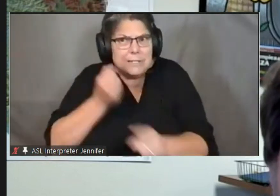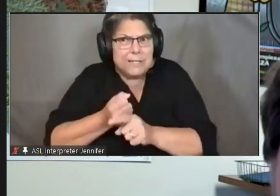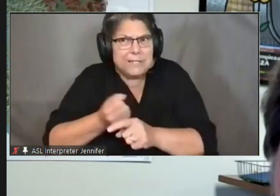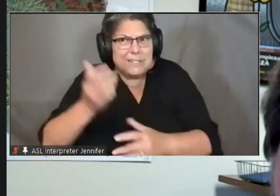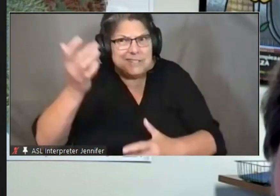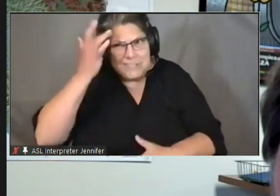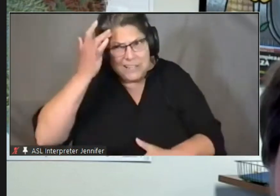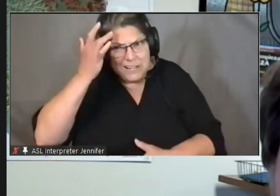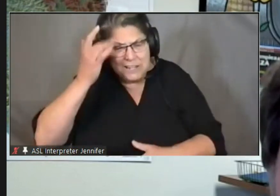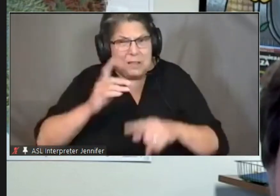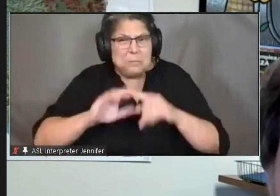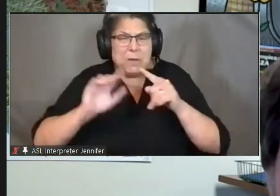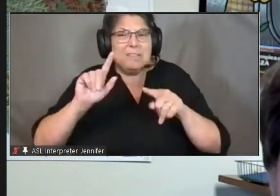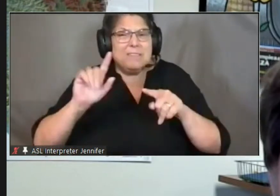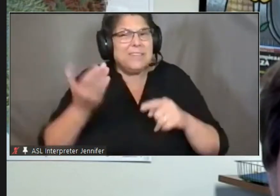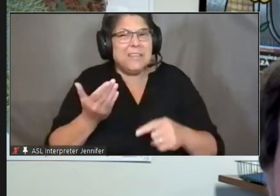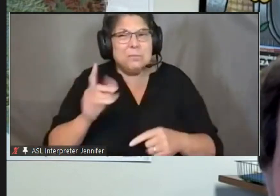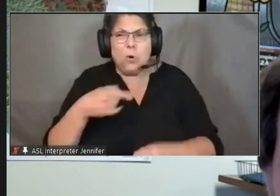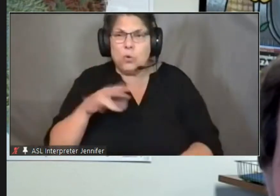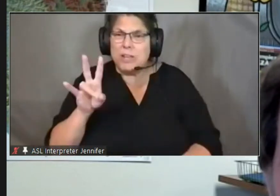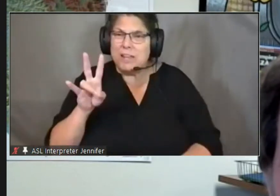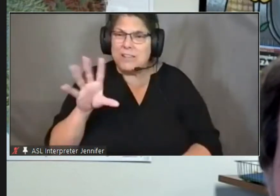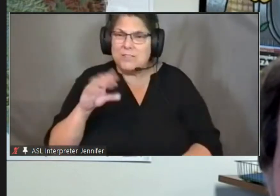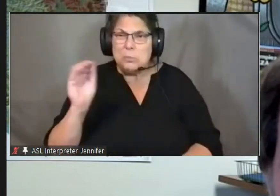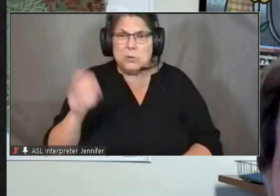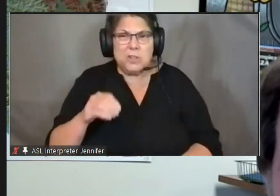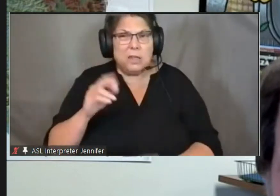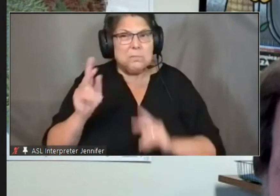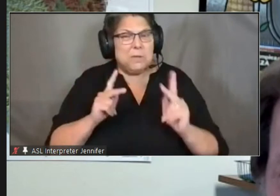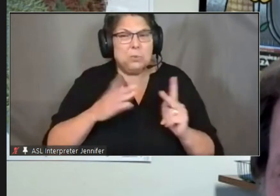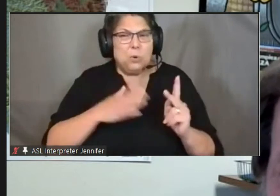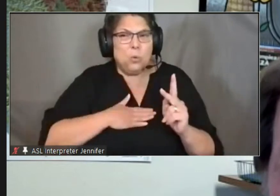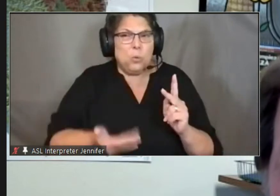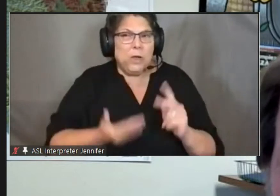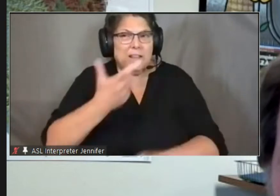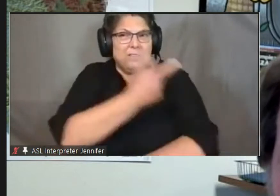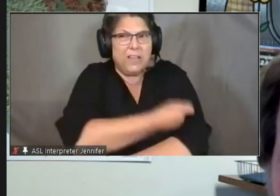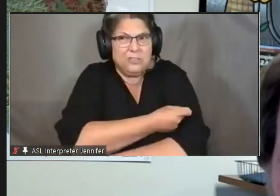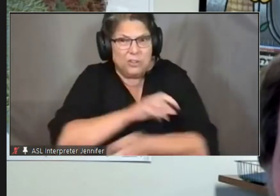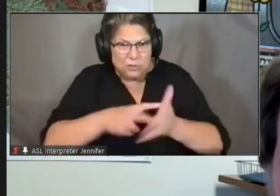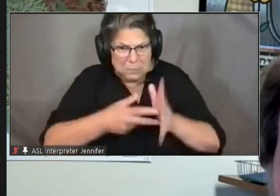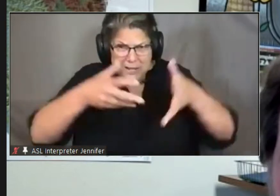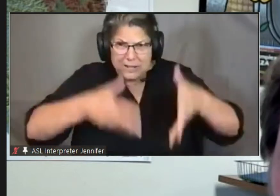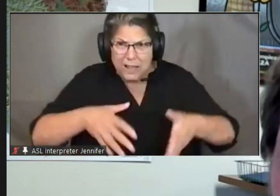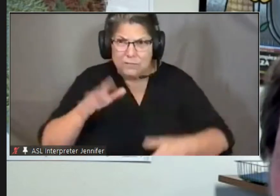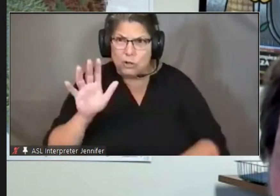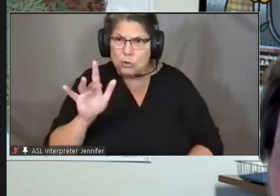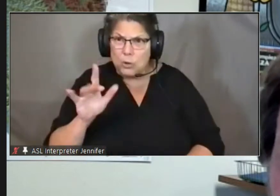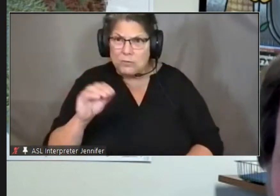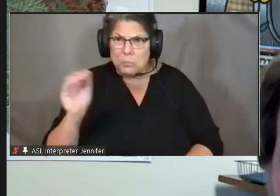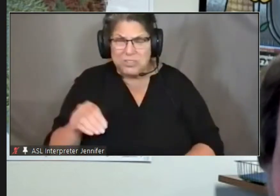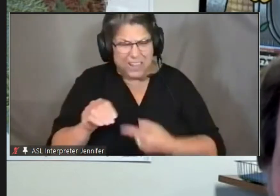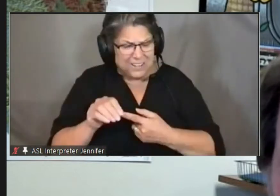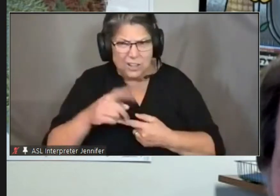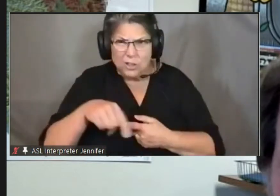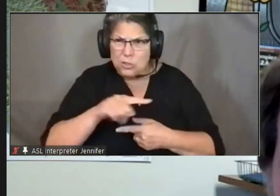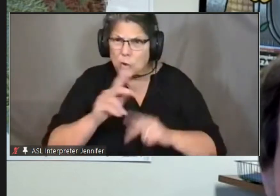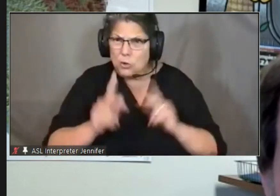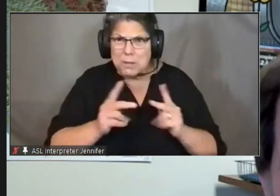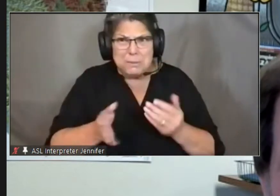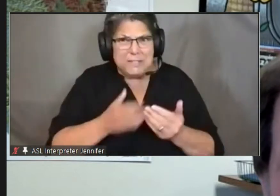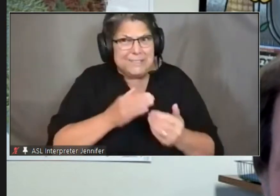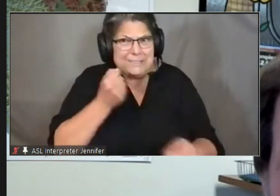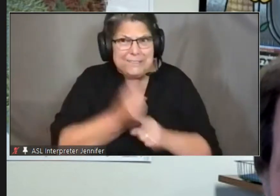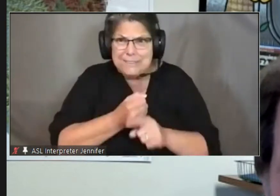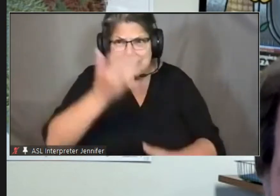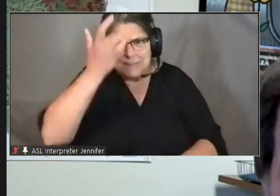as a group at 75% vaccinated. Those extra 25% are some of the most vulnerable, and we really need to